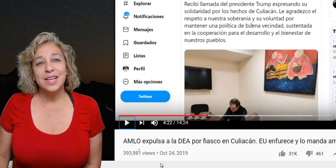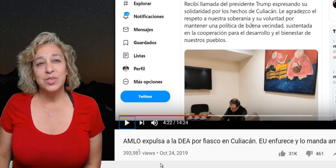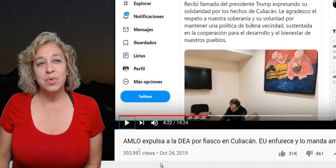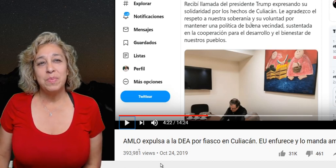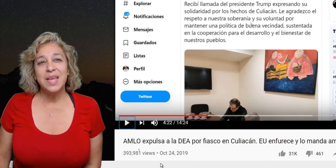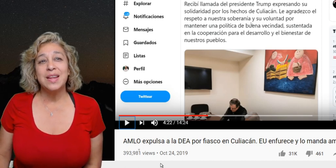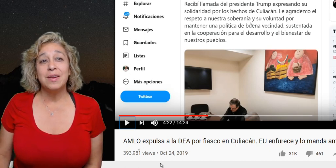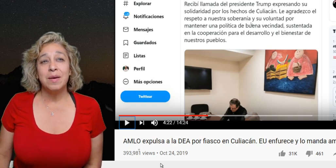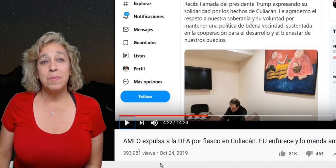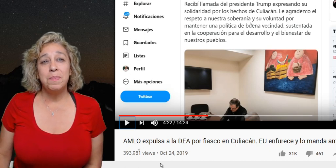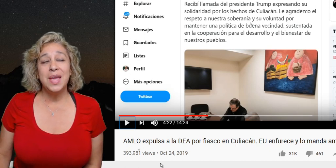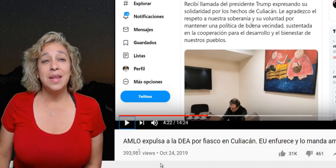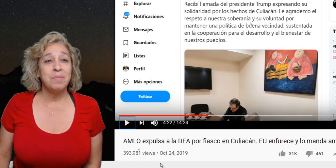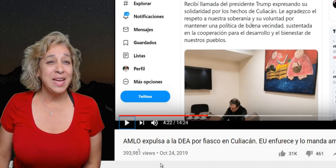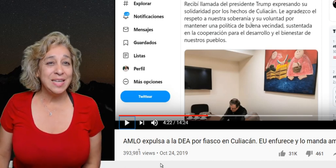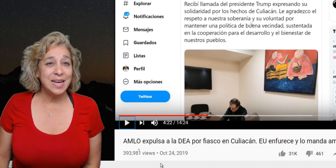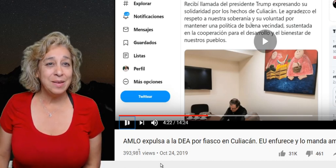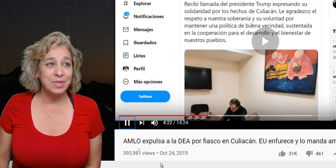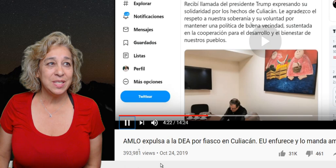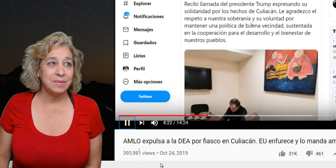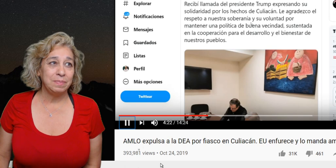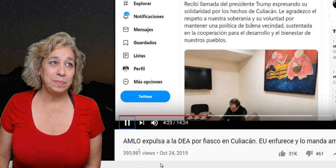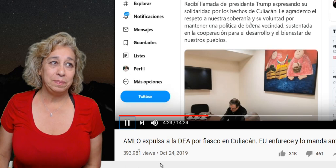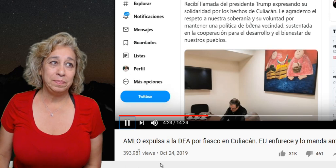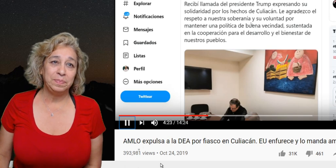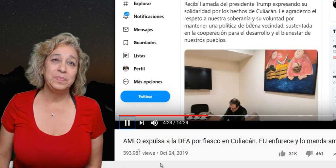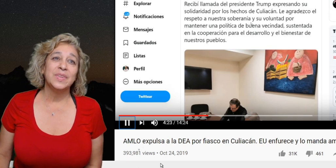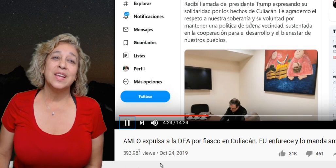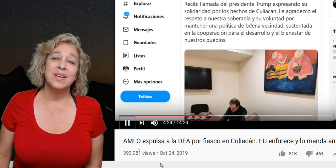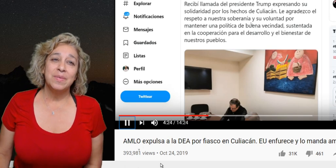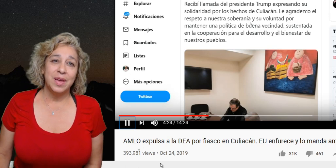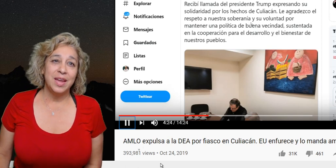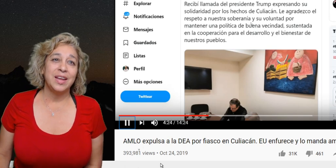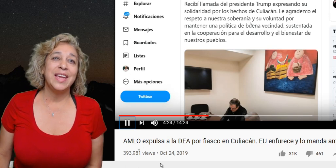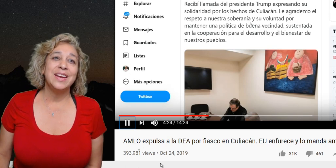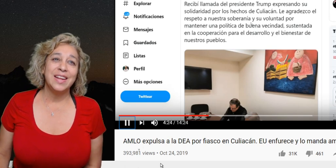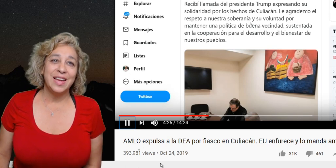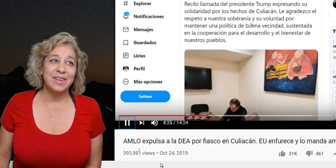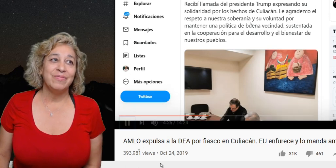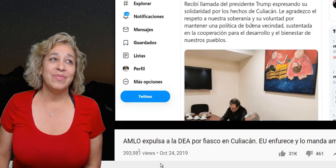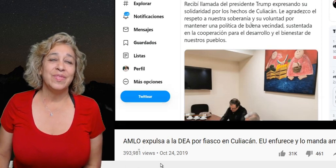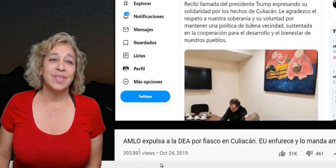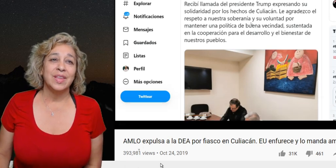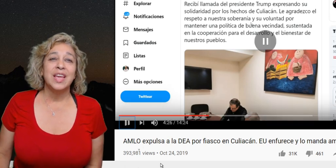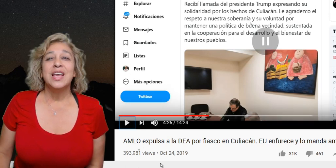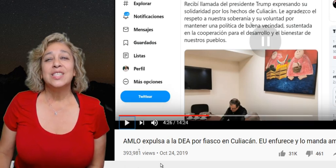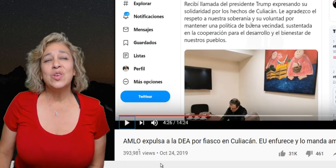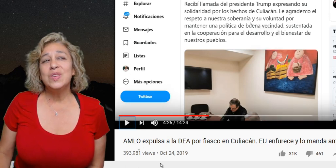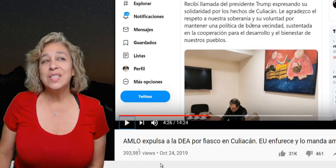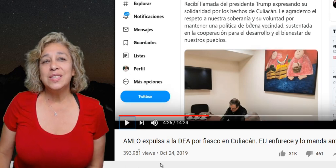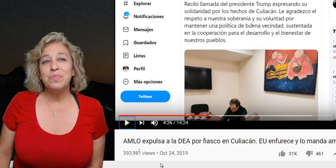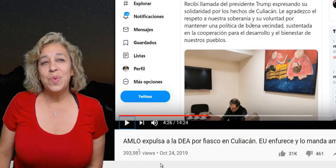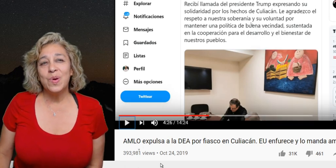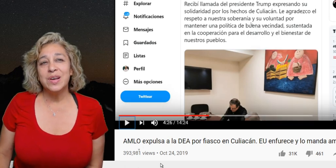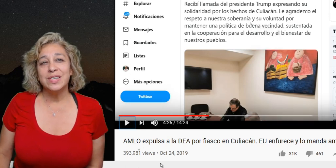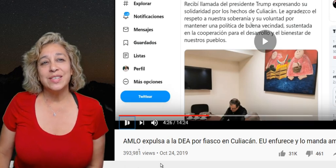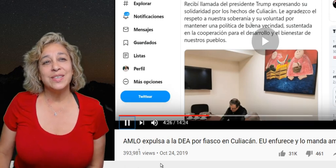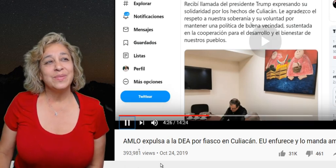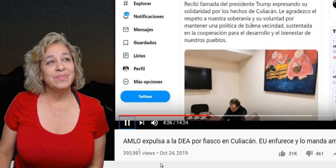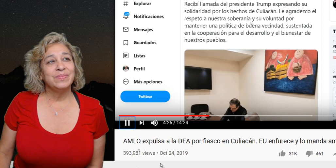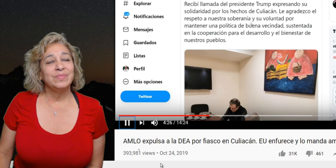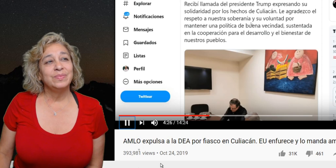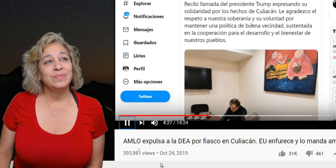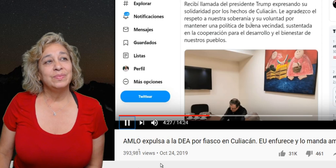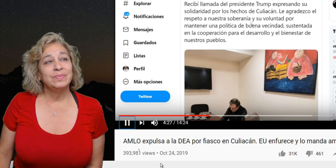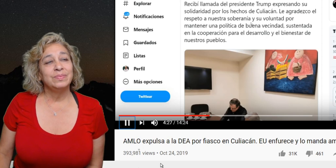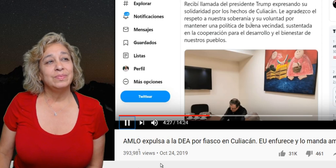president has repeated many, many times. Y otra y otra vez. And again, o sea, and again. Es importante porque so this is important. Esta